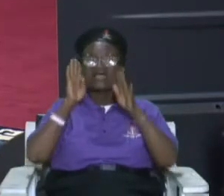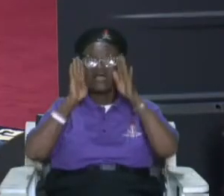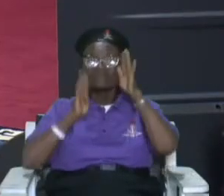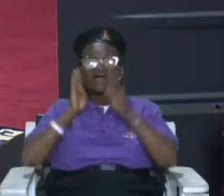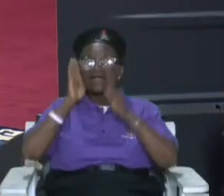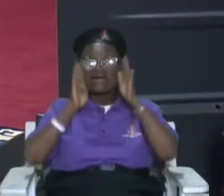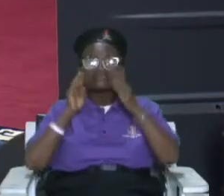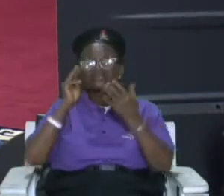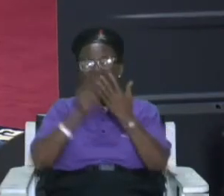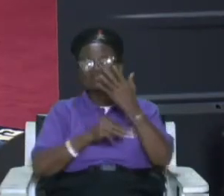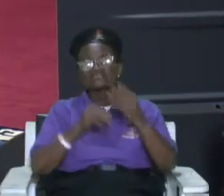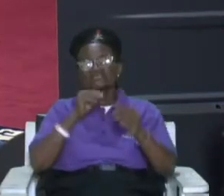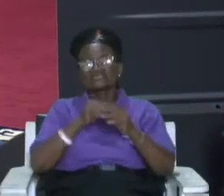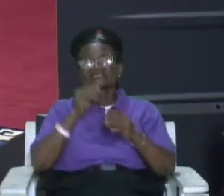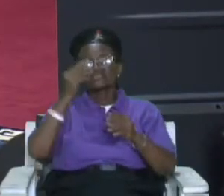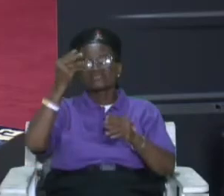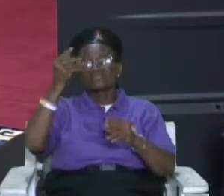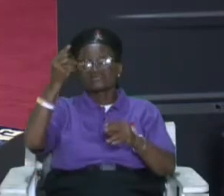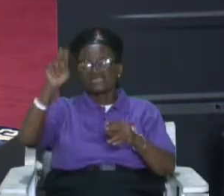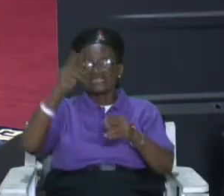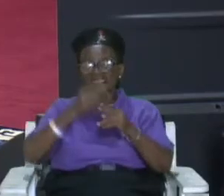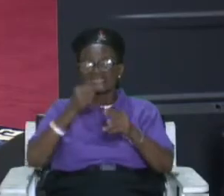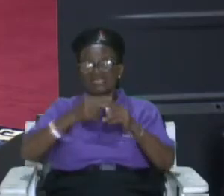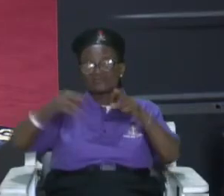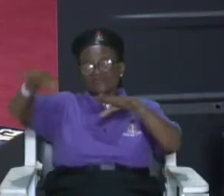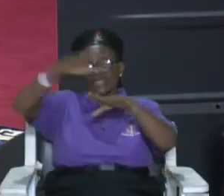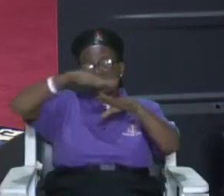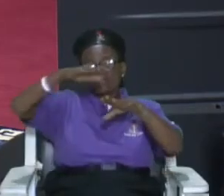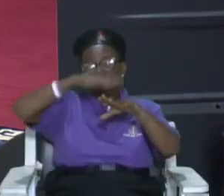In the name that's above every other name,